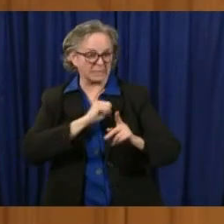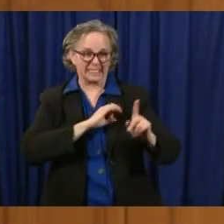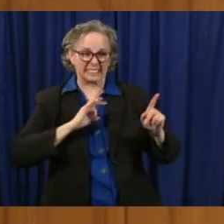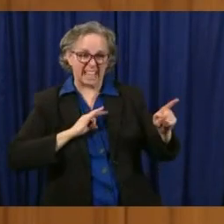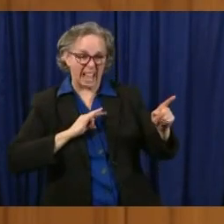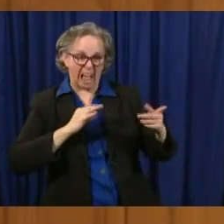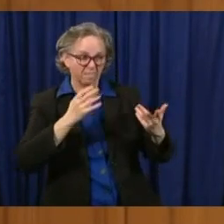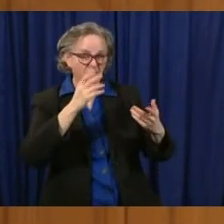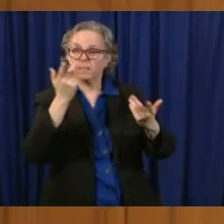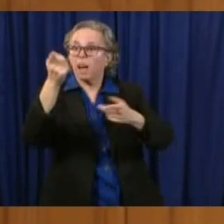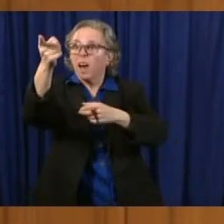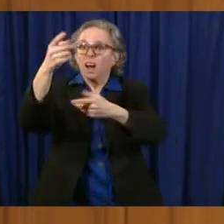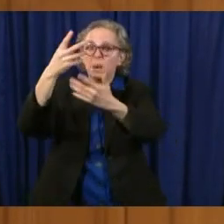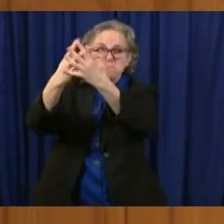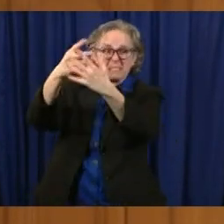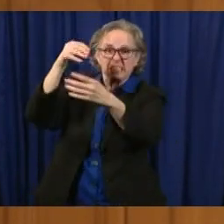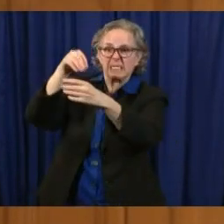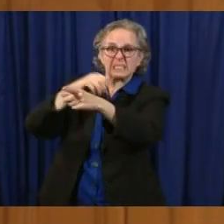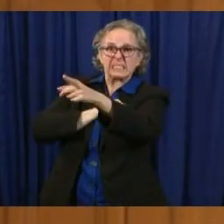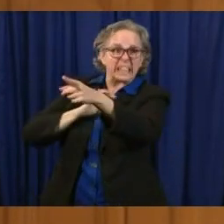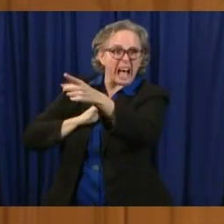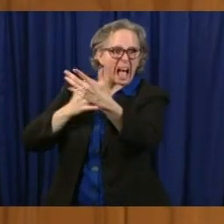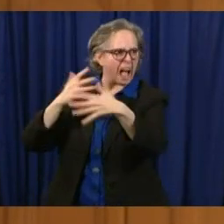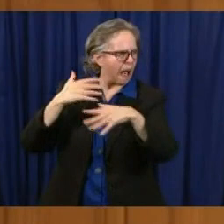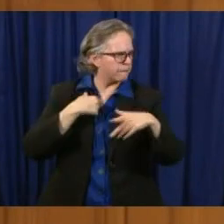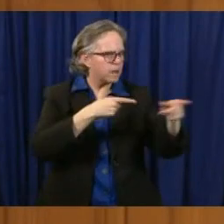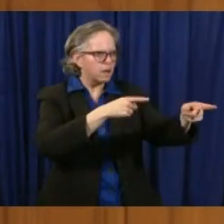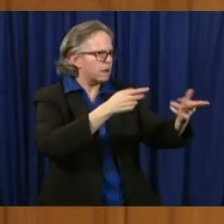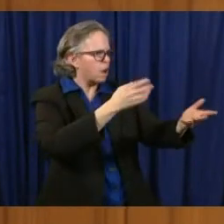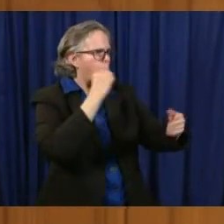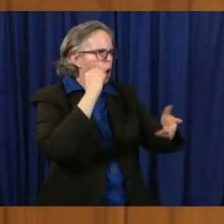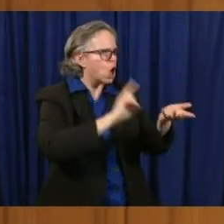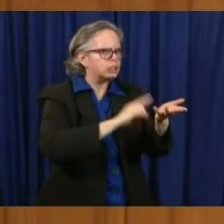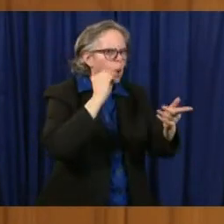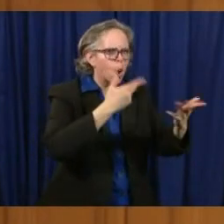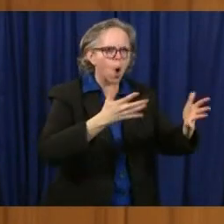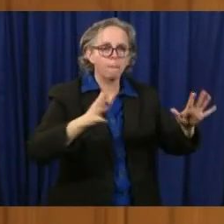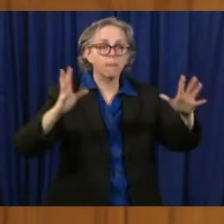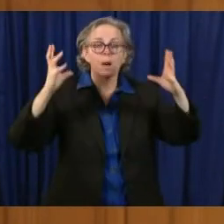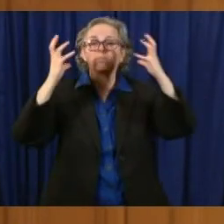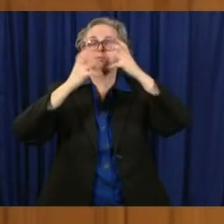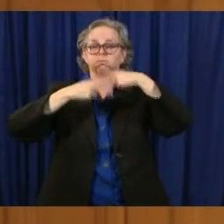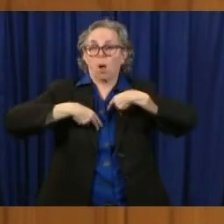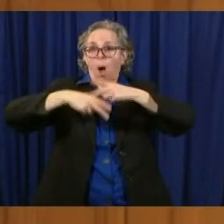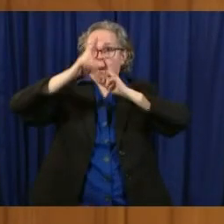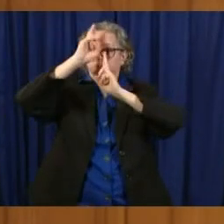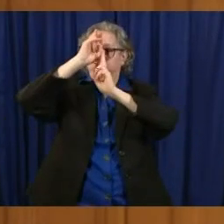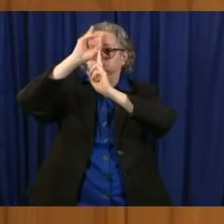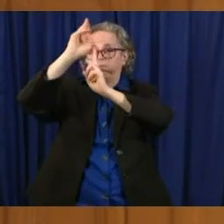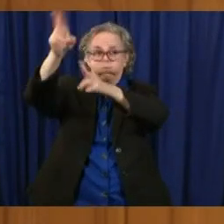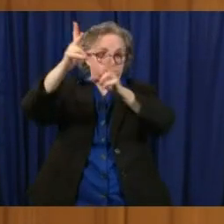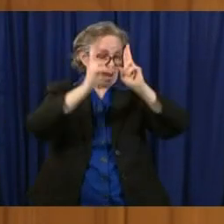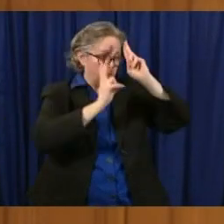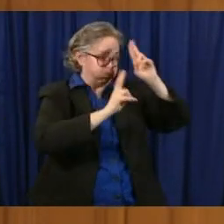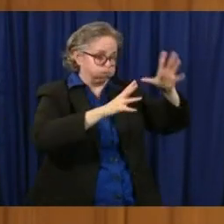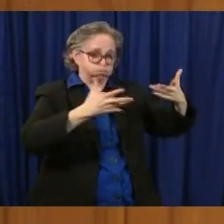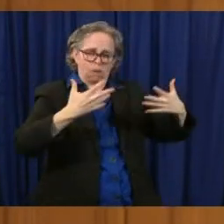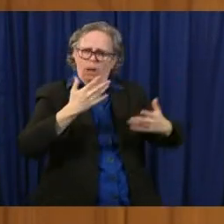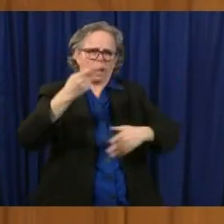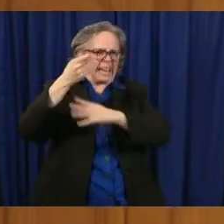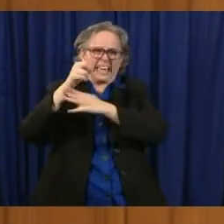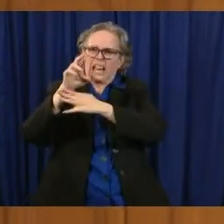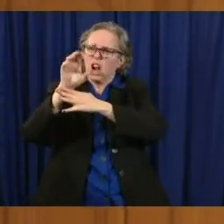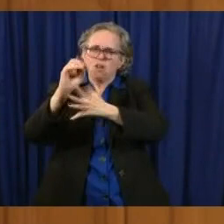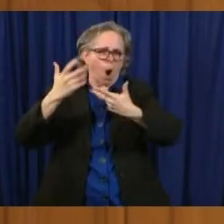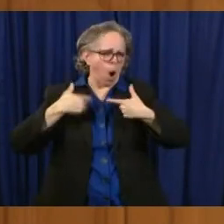are truly the heroes. They work tirelessly day and night on behalf of the people we love. And we want to do everything